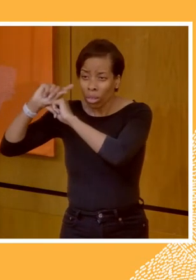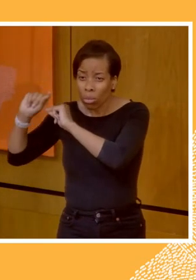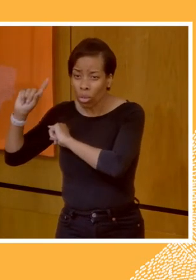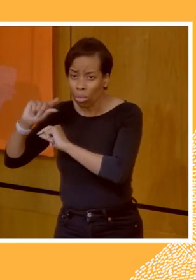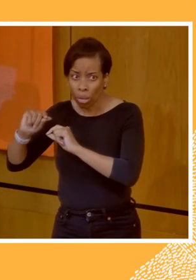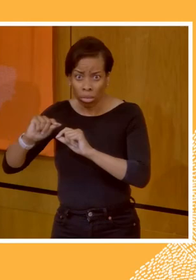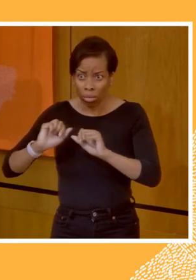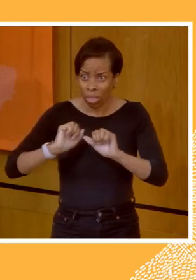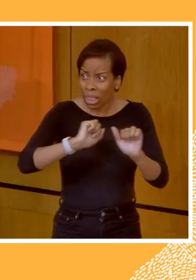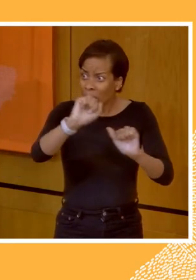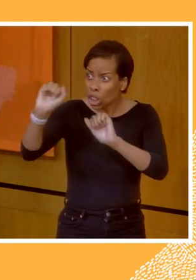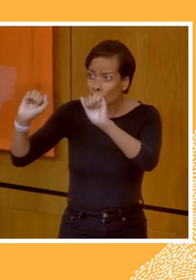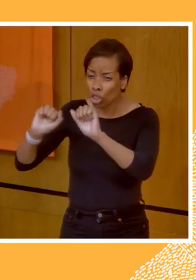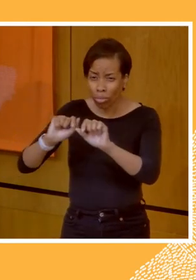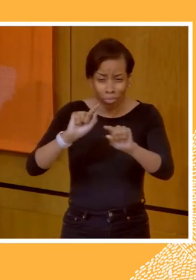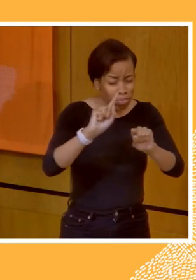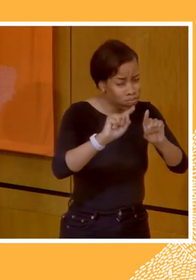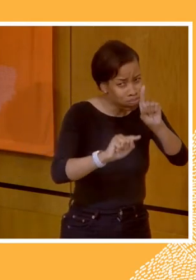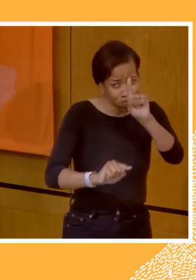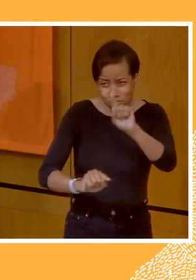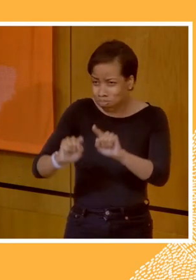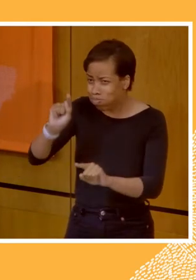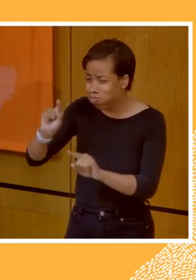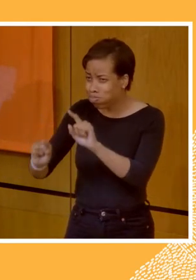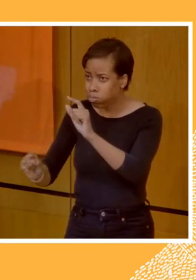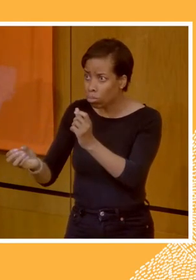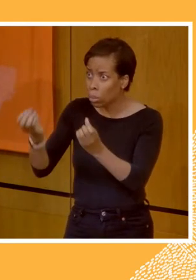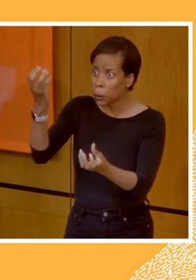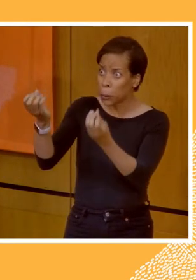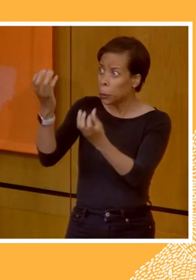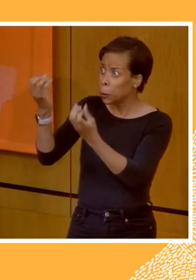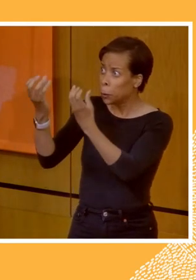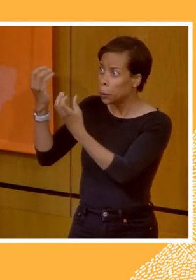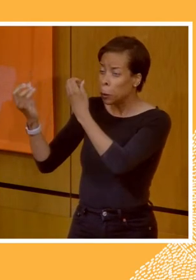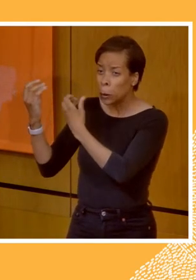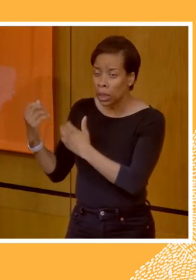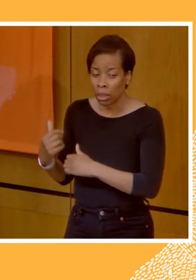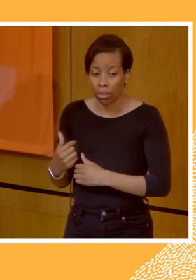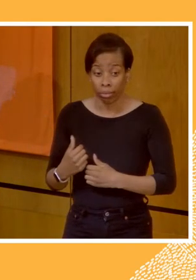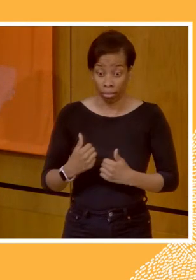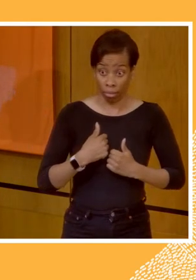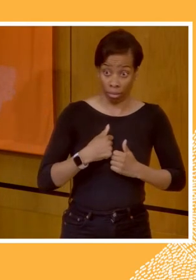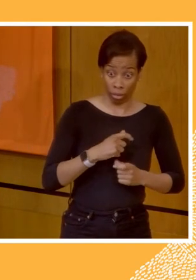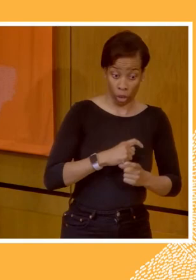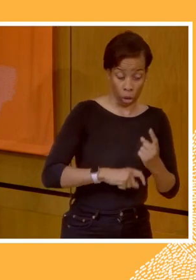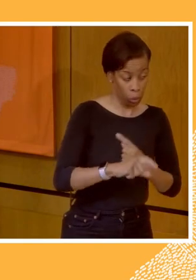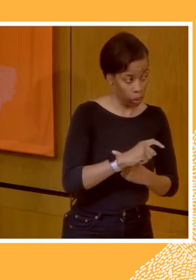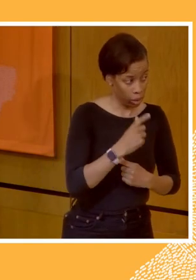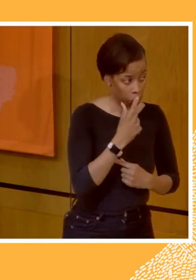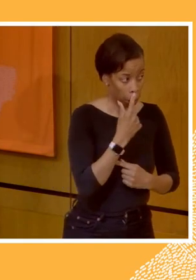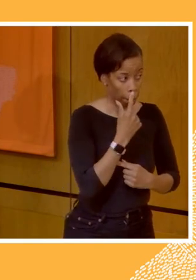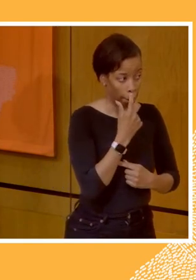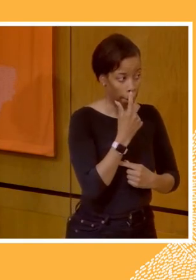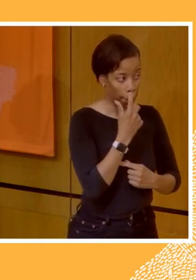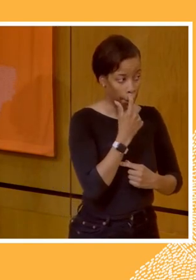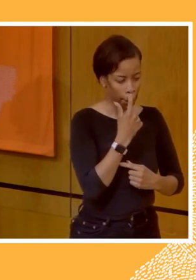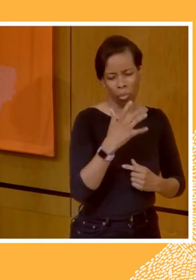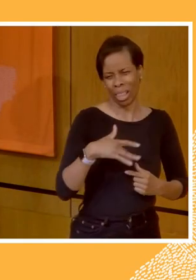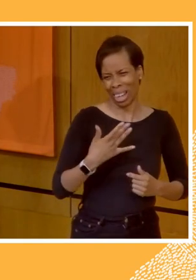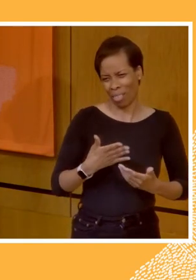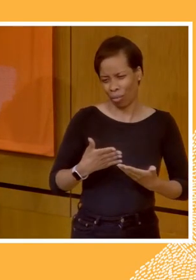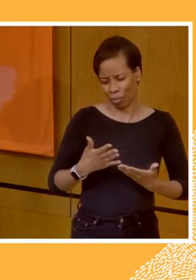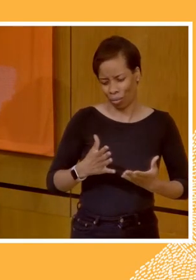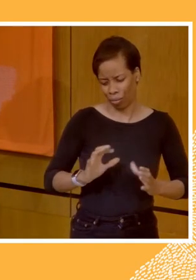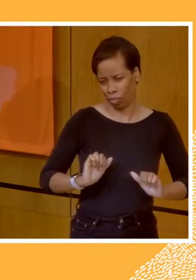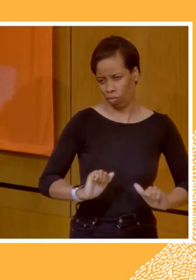with different sounds. And in our community, of course, we live in the forest,